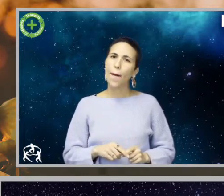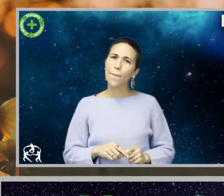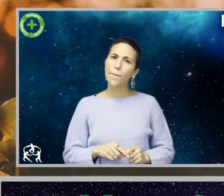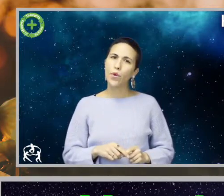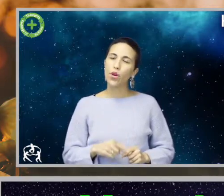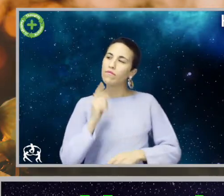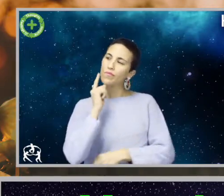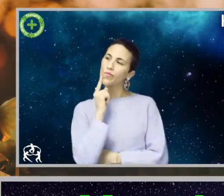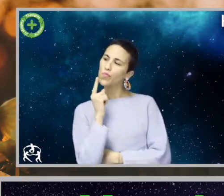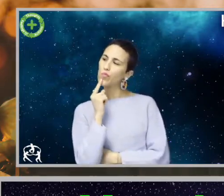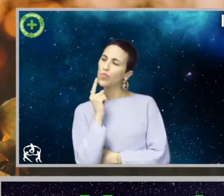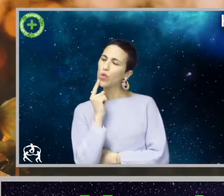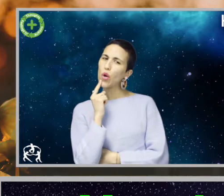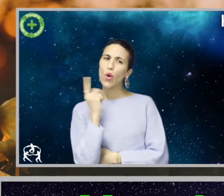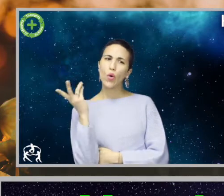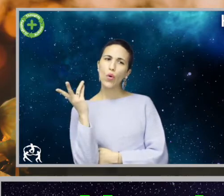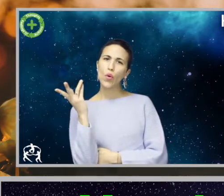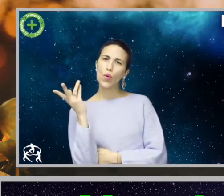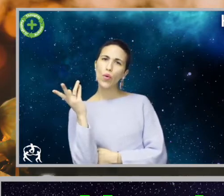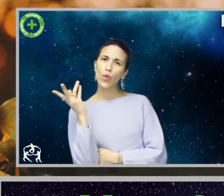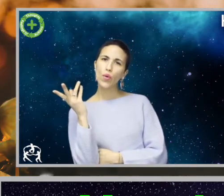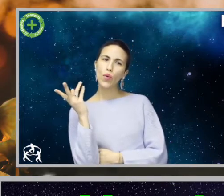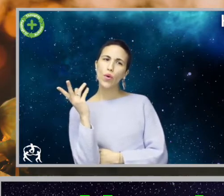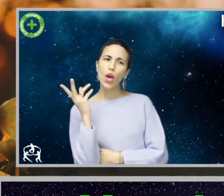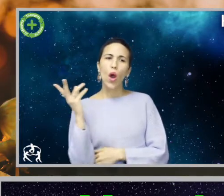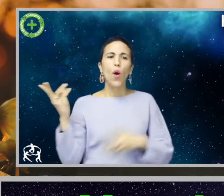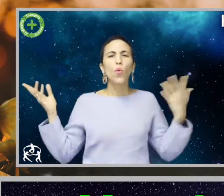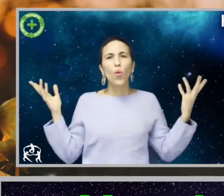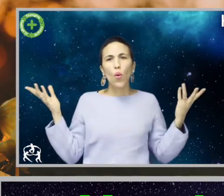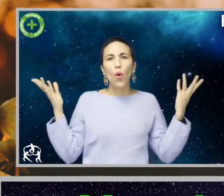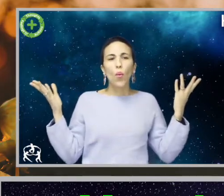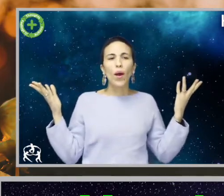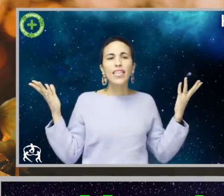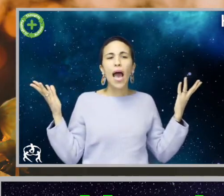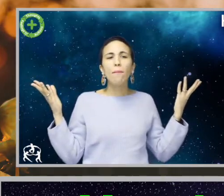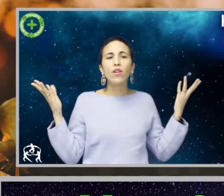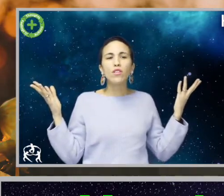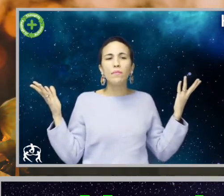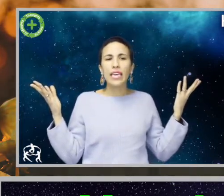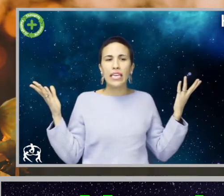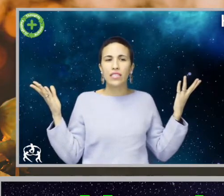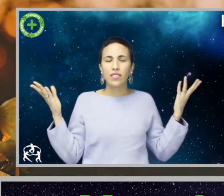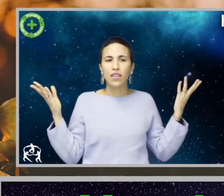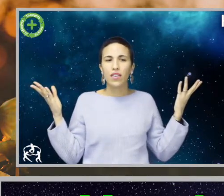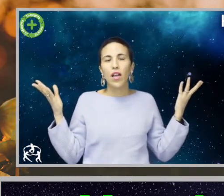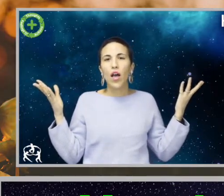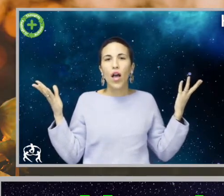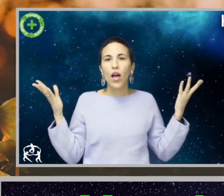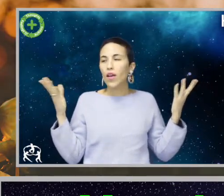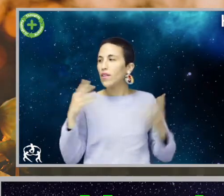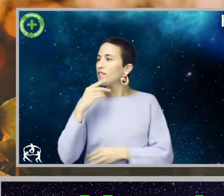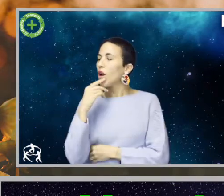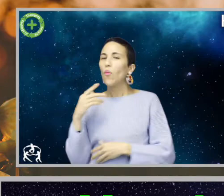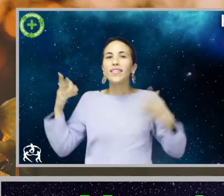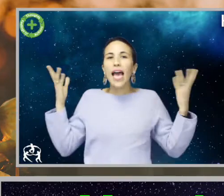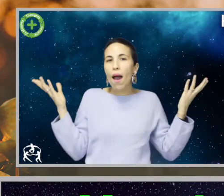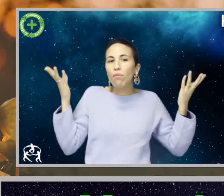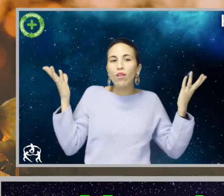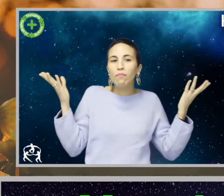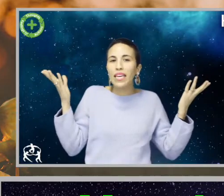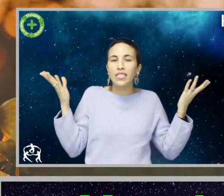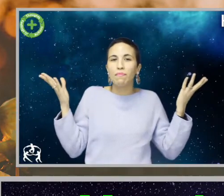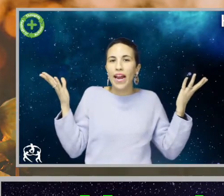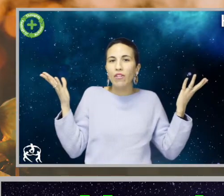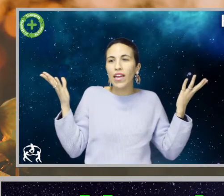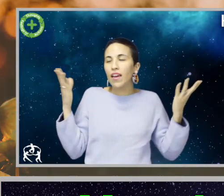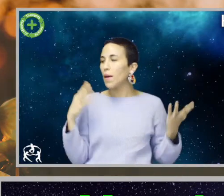Humble. First positive action. Be humble. What? What's